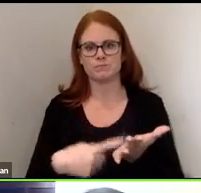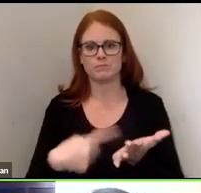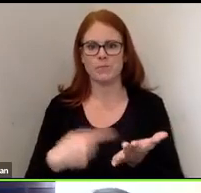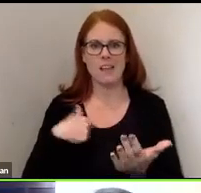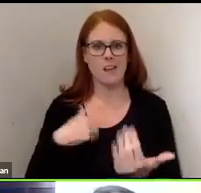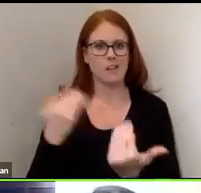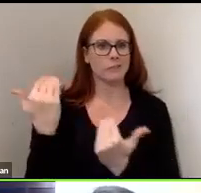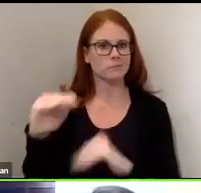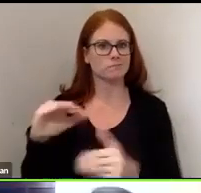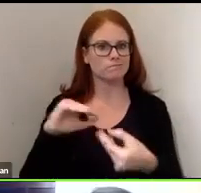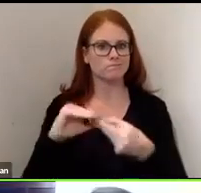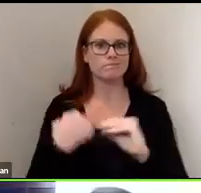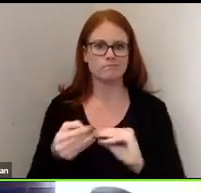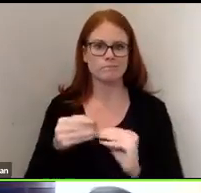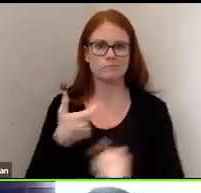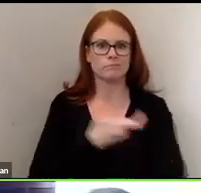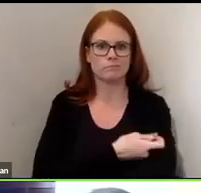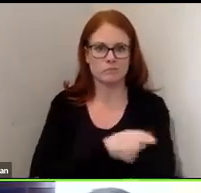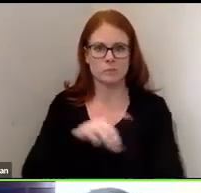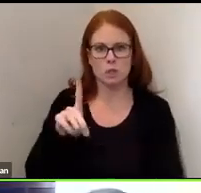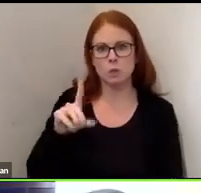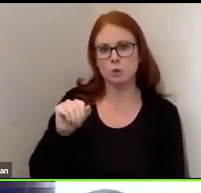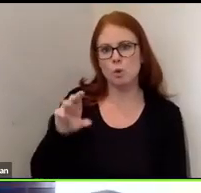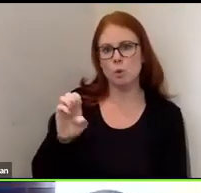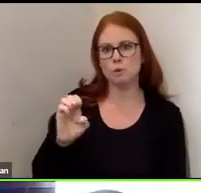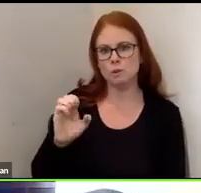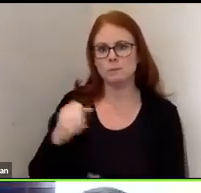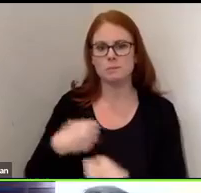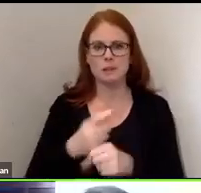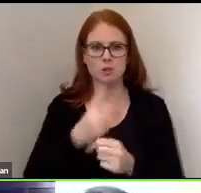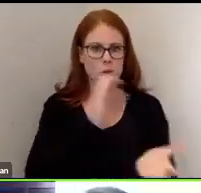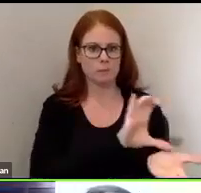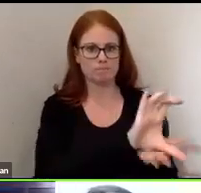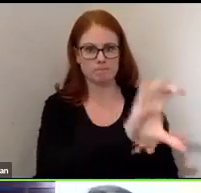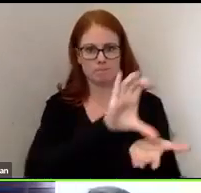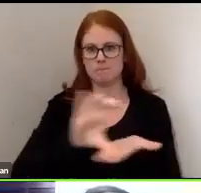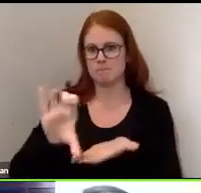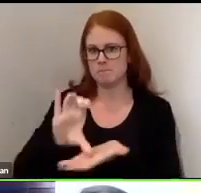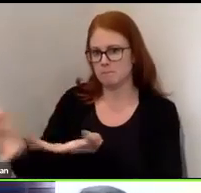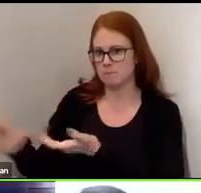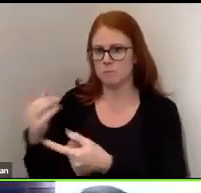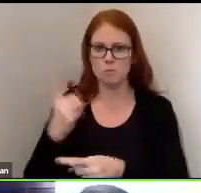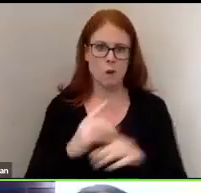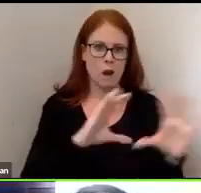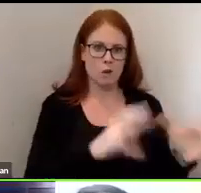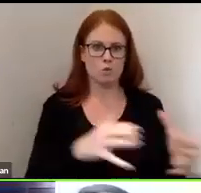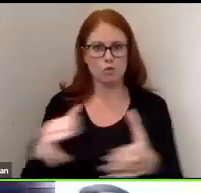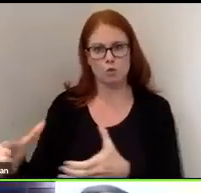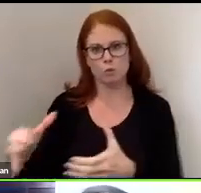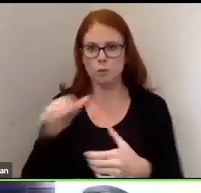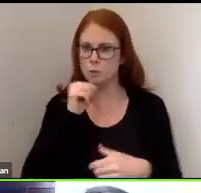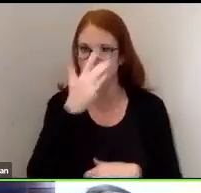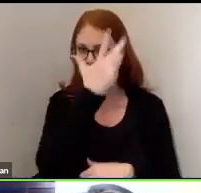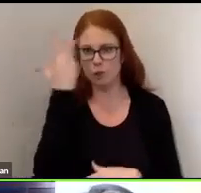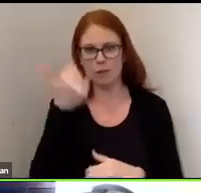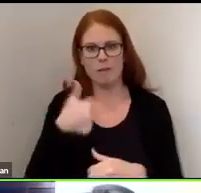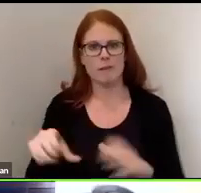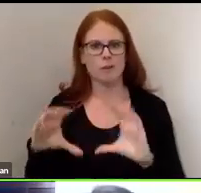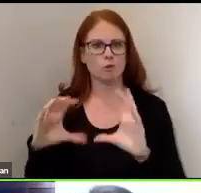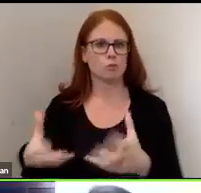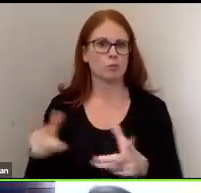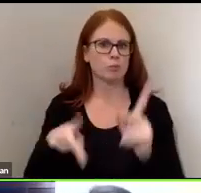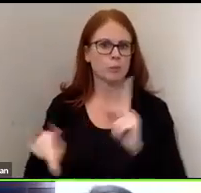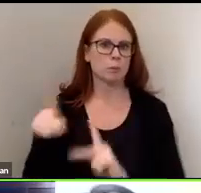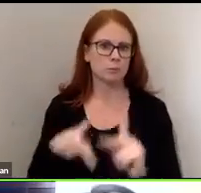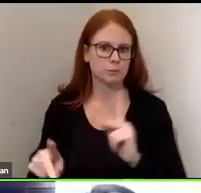number of vaccine doses, and we want to make sure that that's allocated out to the various groups so that nobody is really being left behind. And that's what we're doing